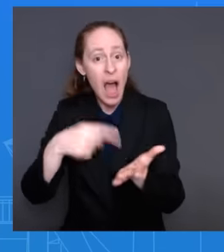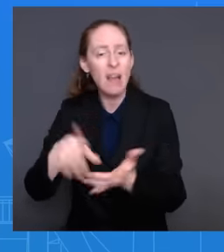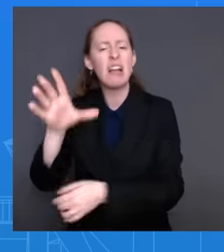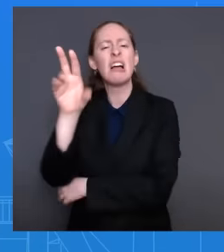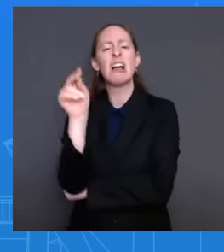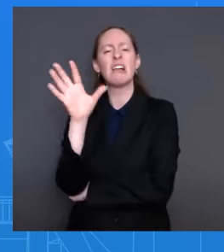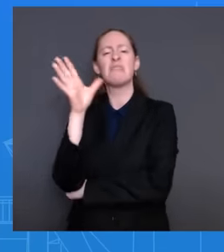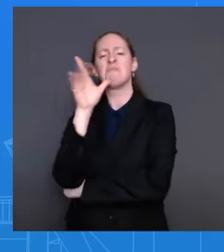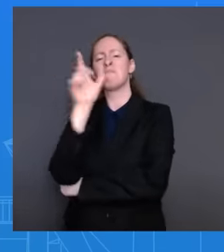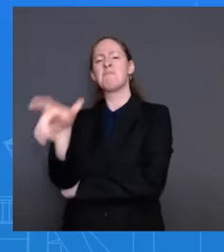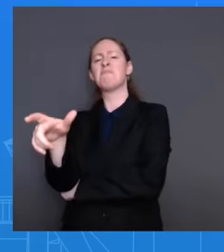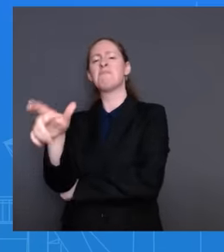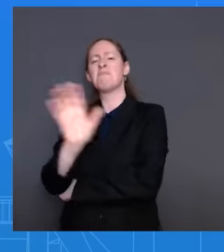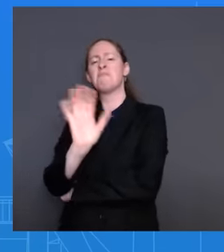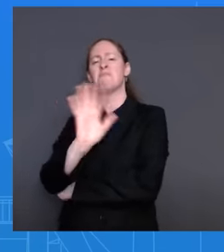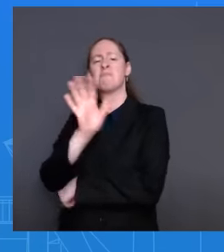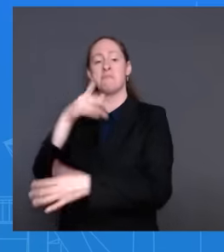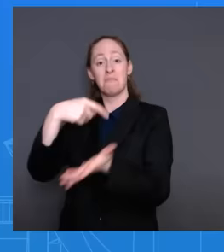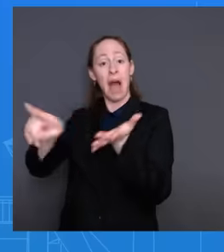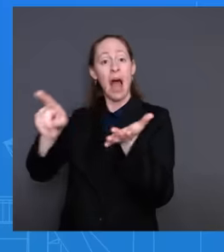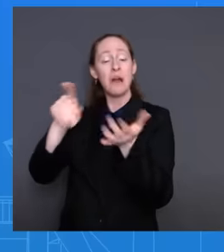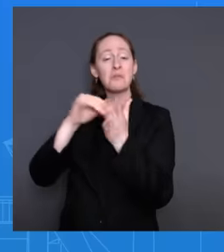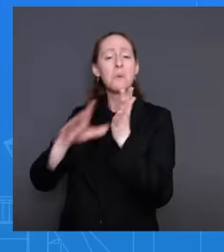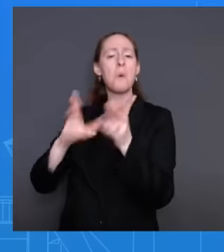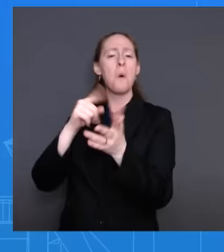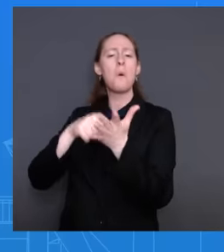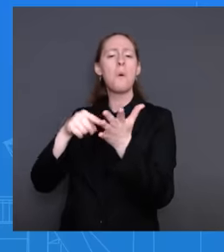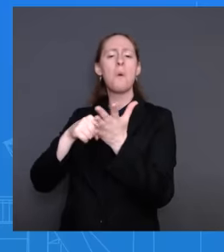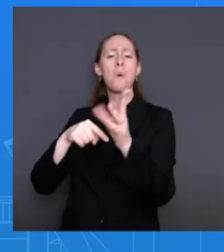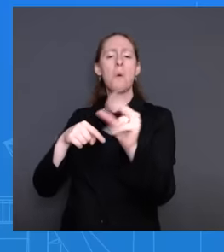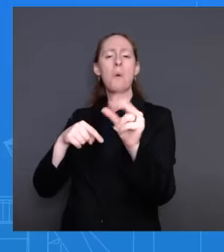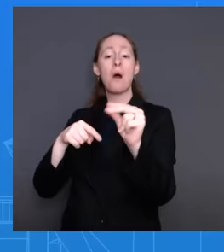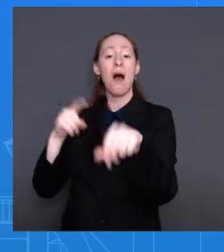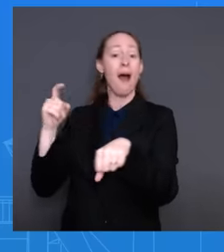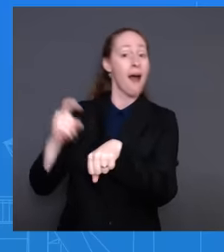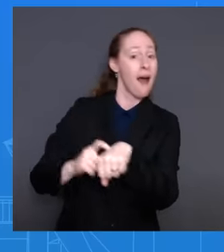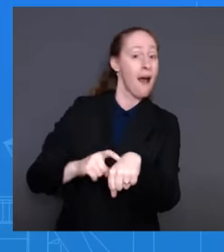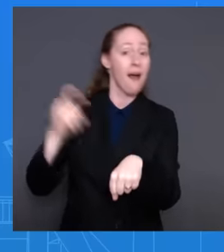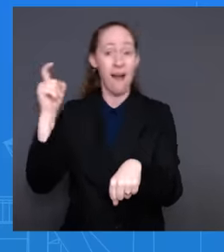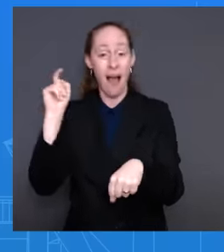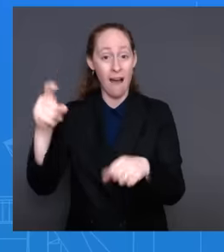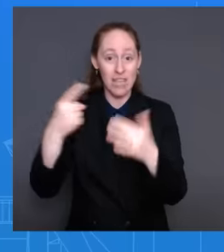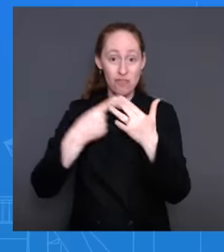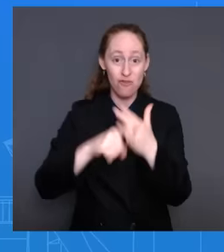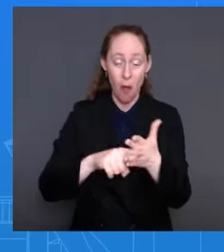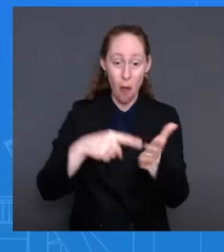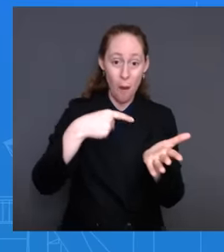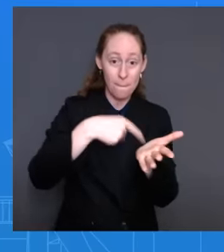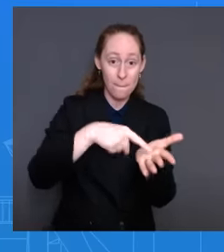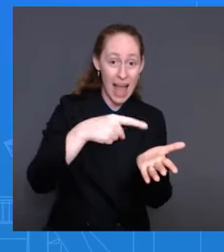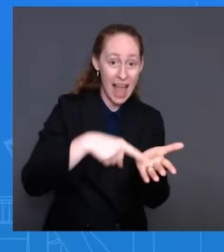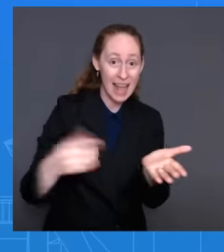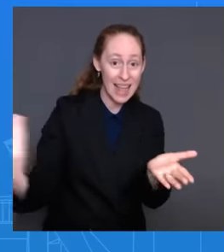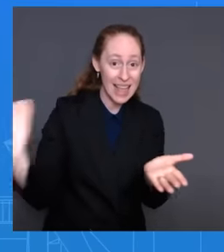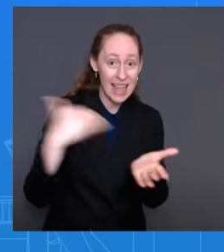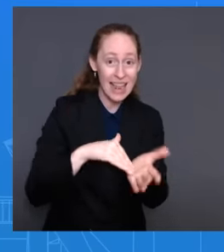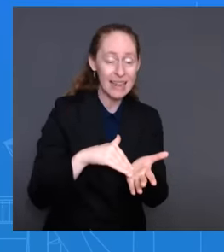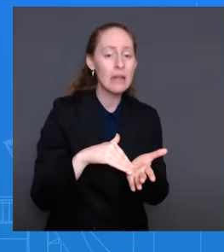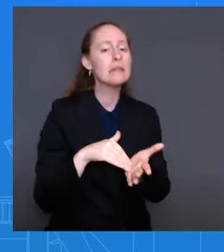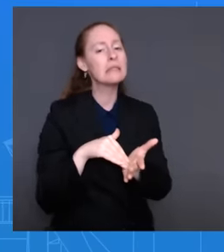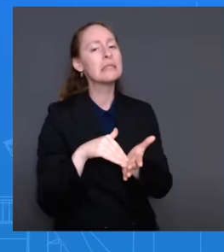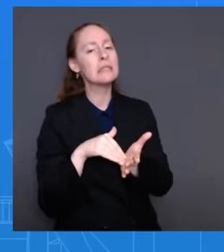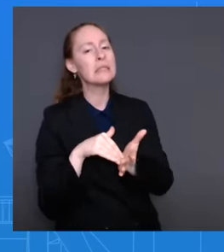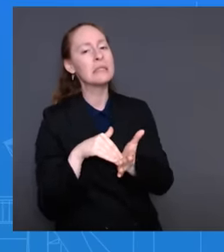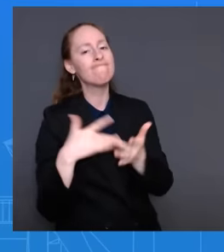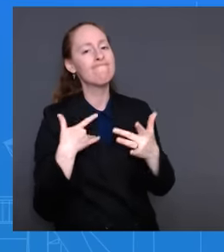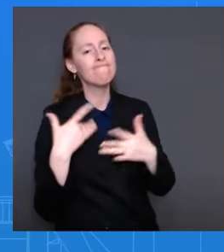the resumption of payments would interact with any potential debt cancellation from a macroeconomic perspective, number one. And number